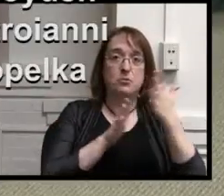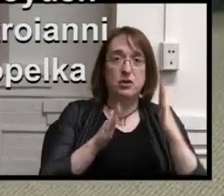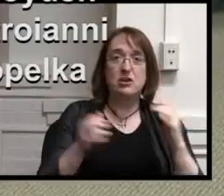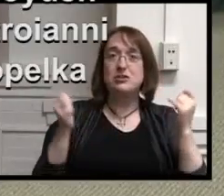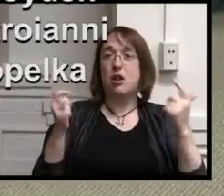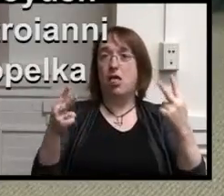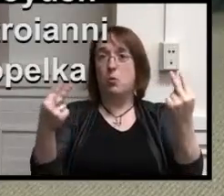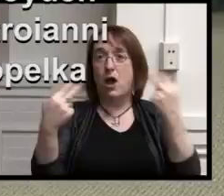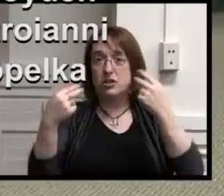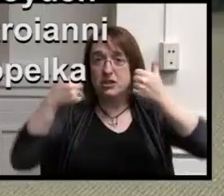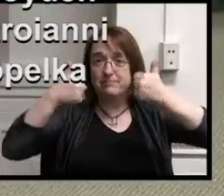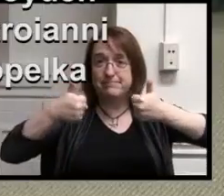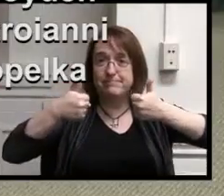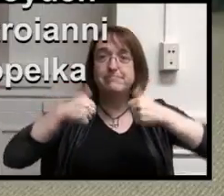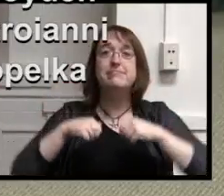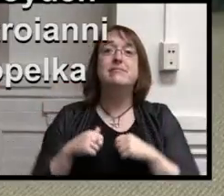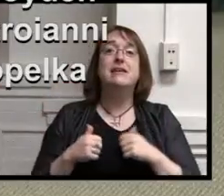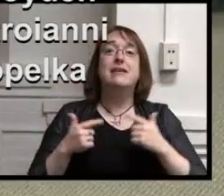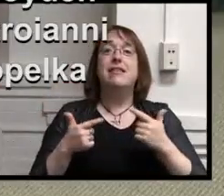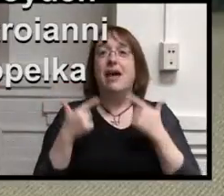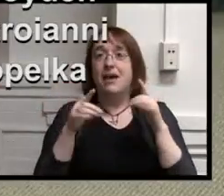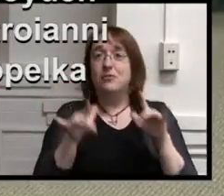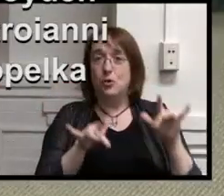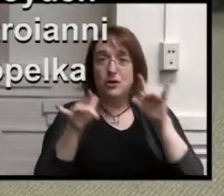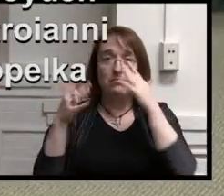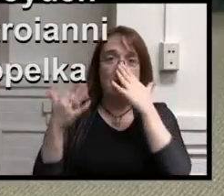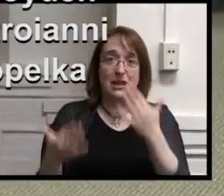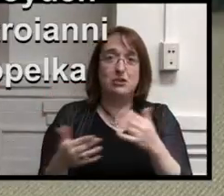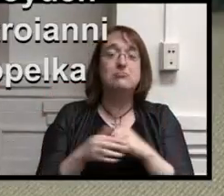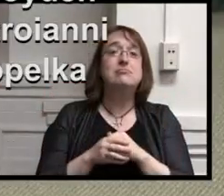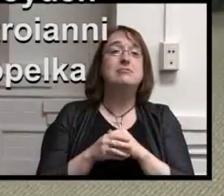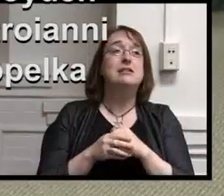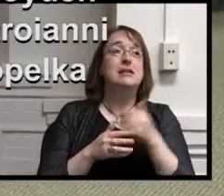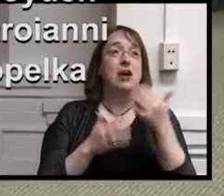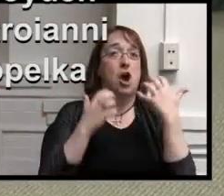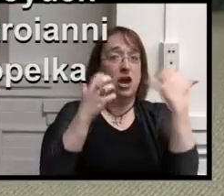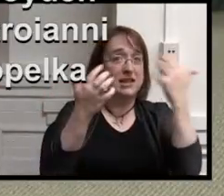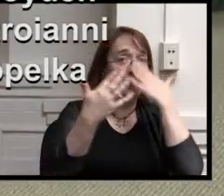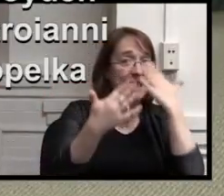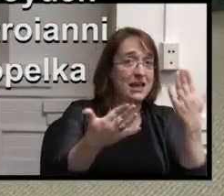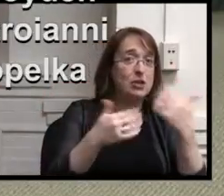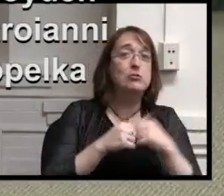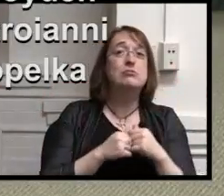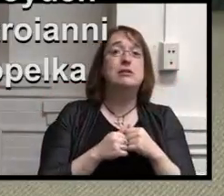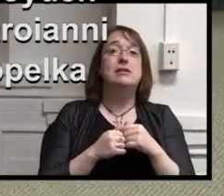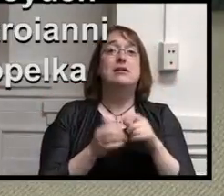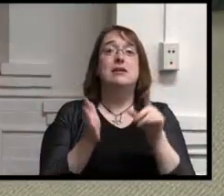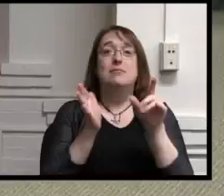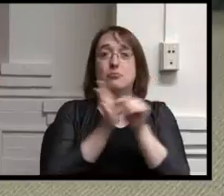been watching, whether live or recorded. I want to thank everybody who's been in attendance. I want to thank members of the